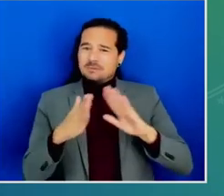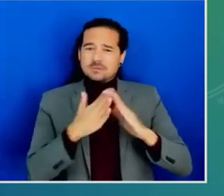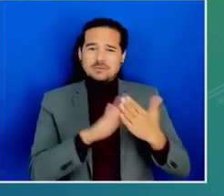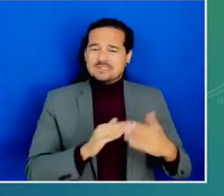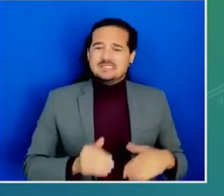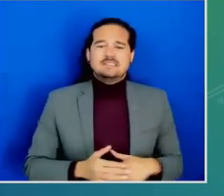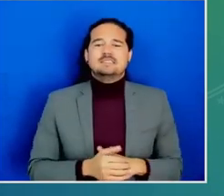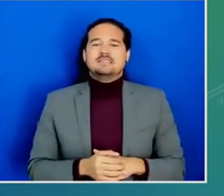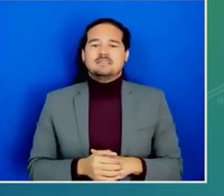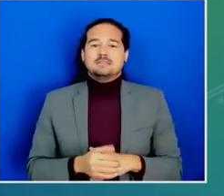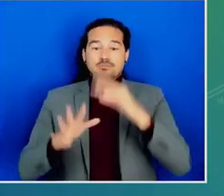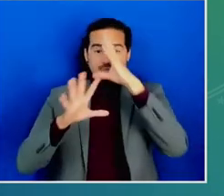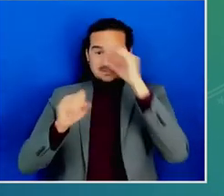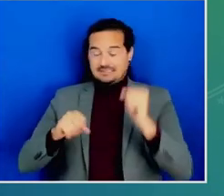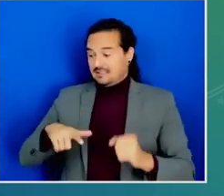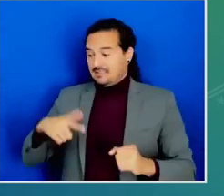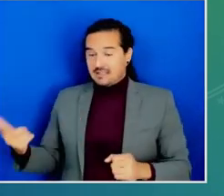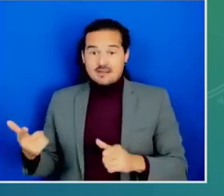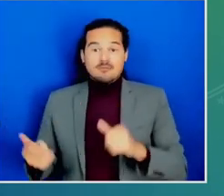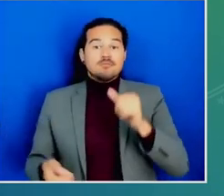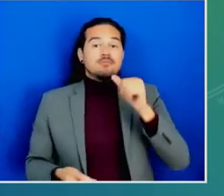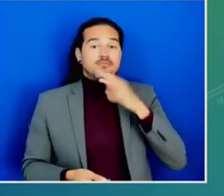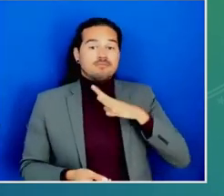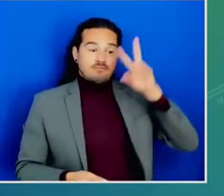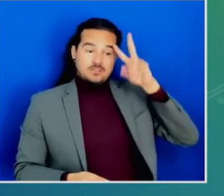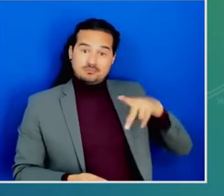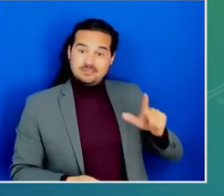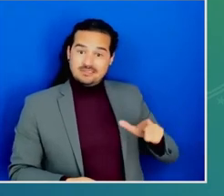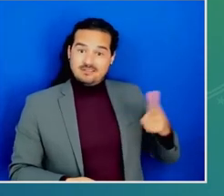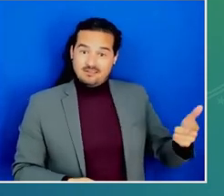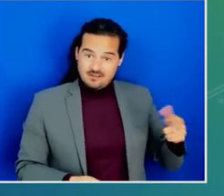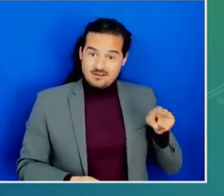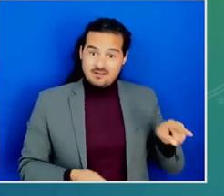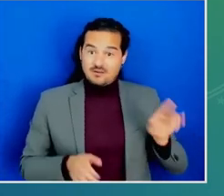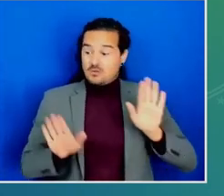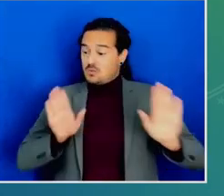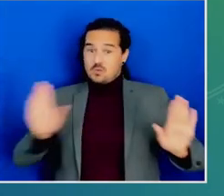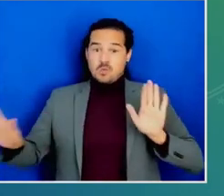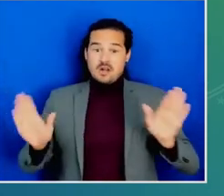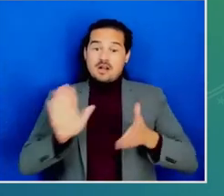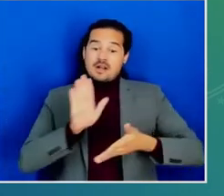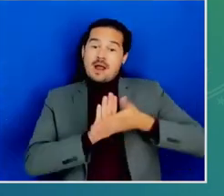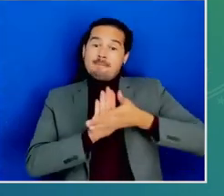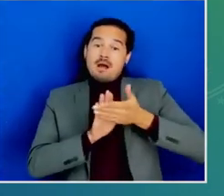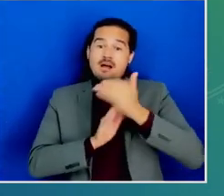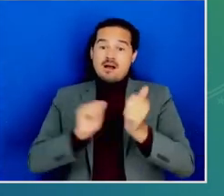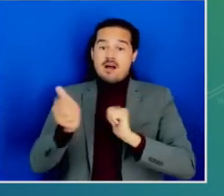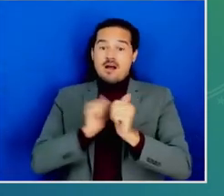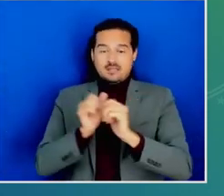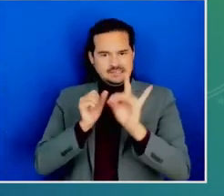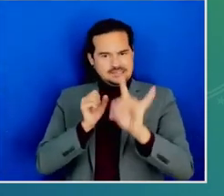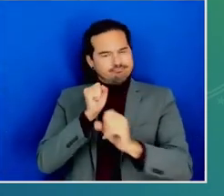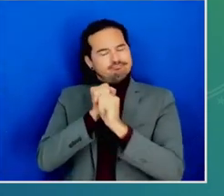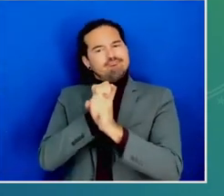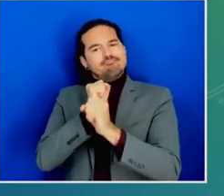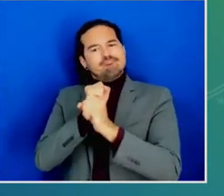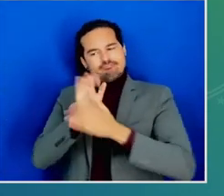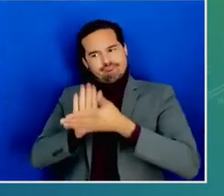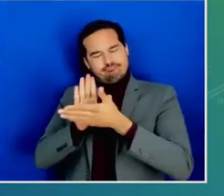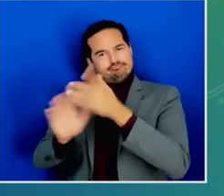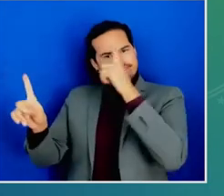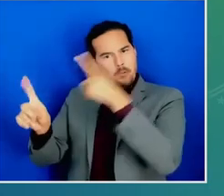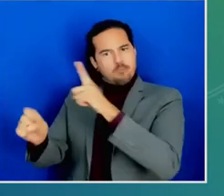campaigned on delivering that promise by mounting a response equal to the existential threat